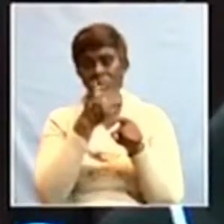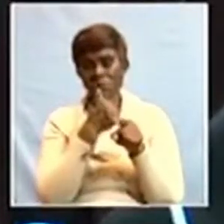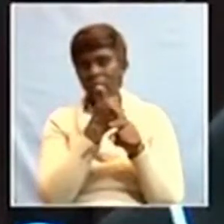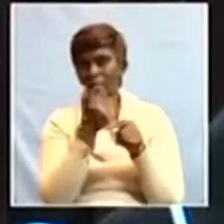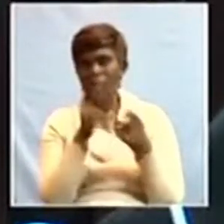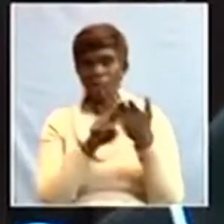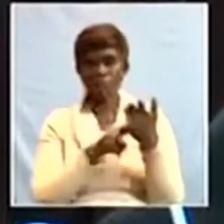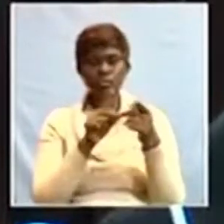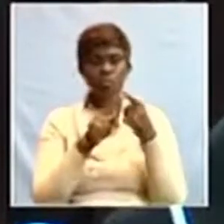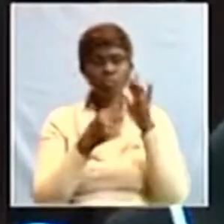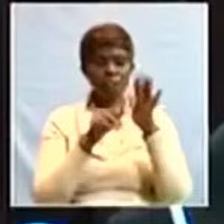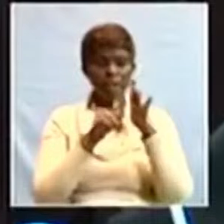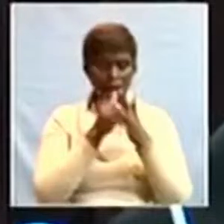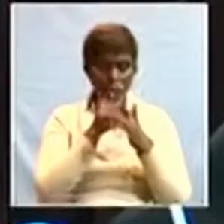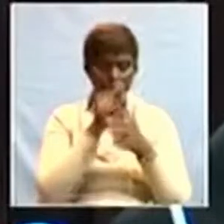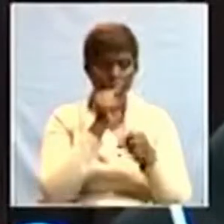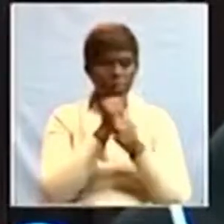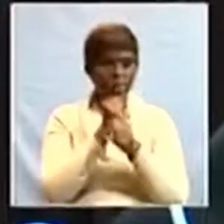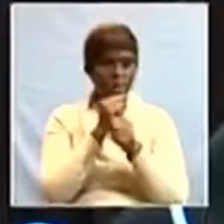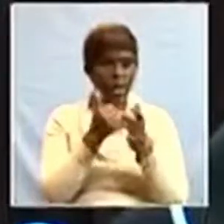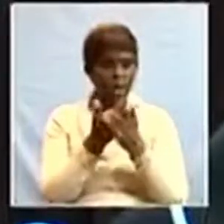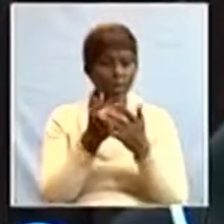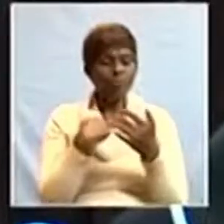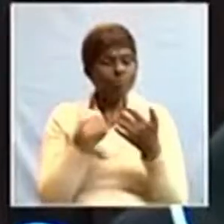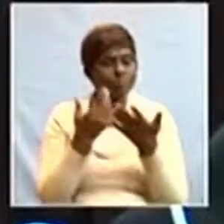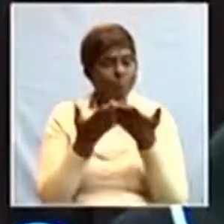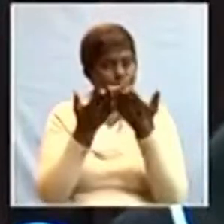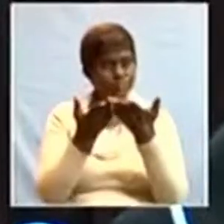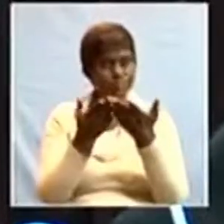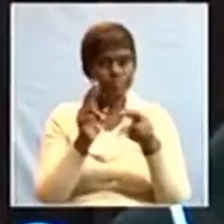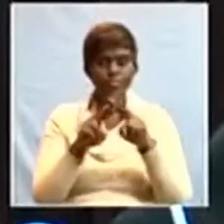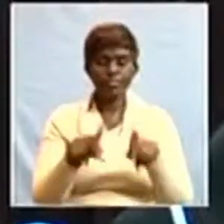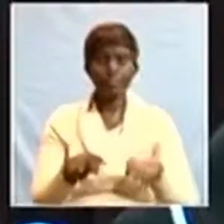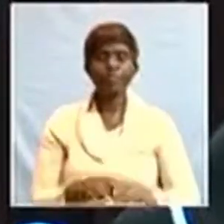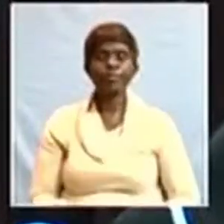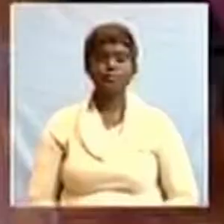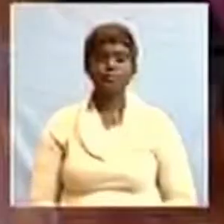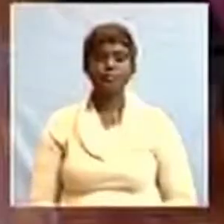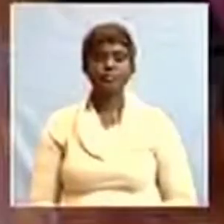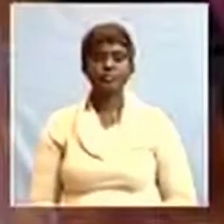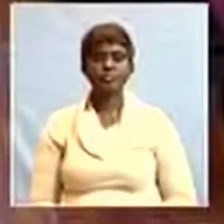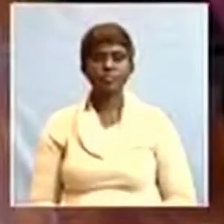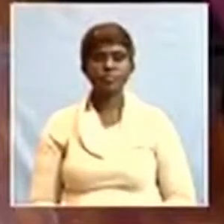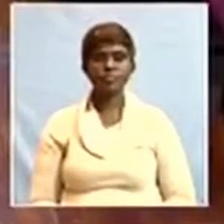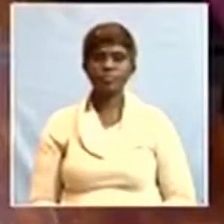show how these have been conducted? I submit, Chair.